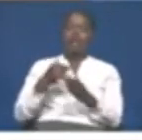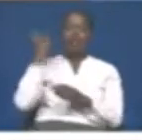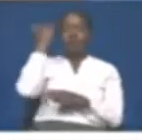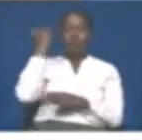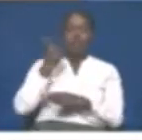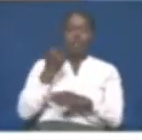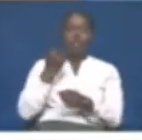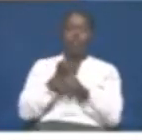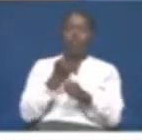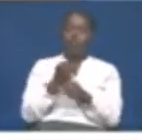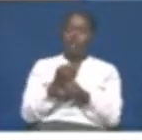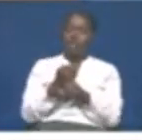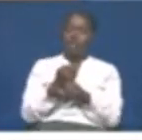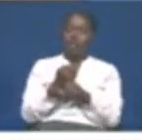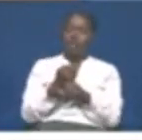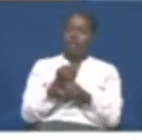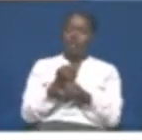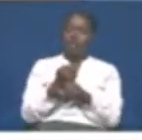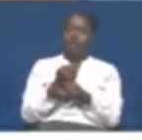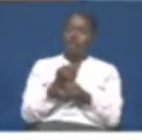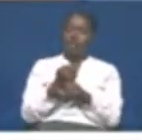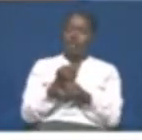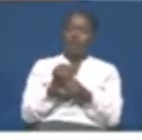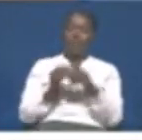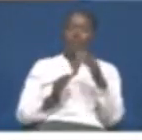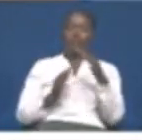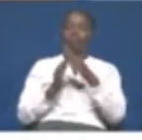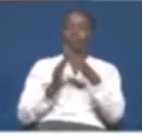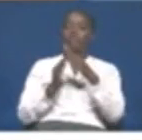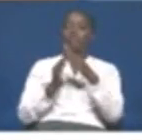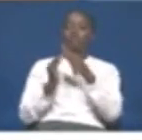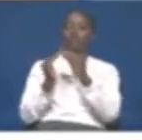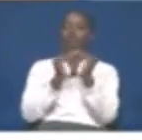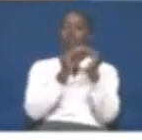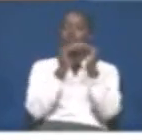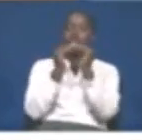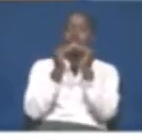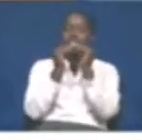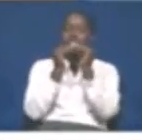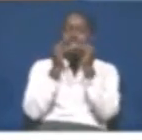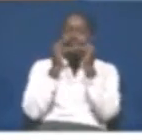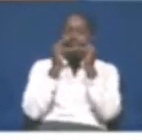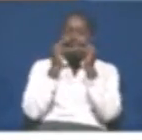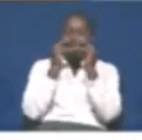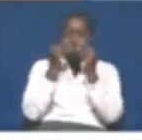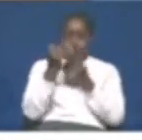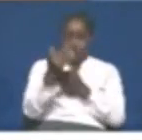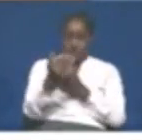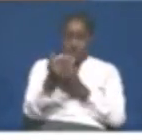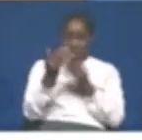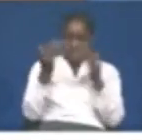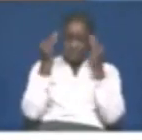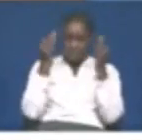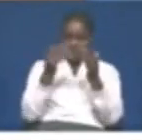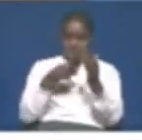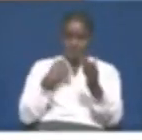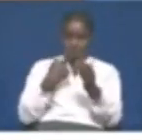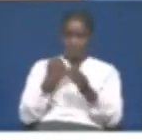operates at a maximum level. I am looking forward, as I committed myself